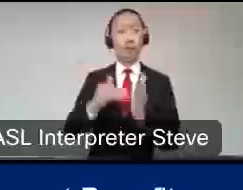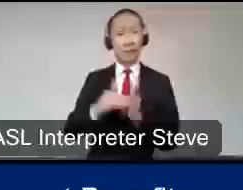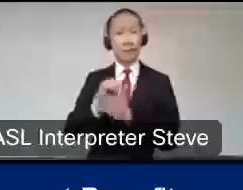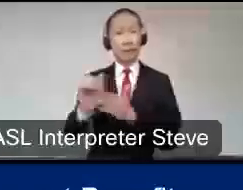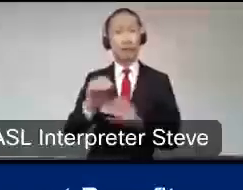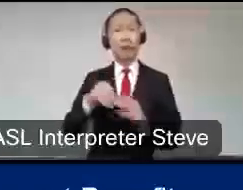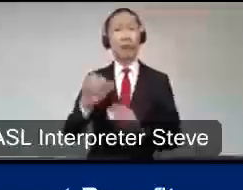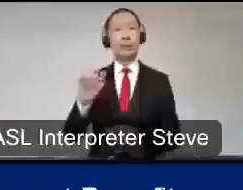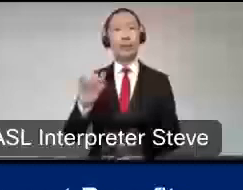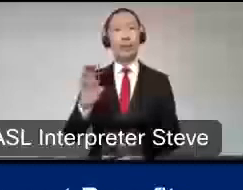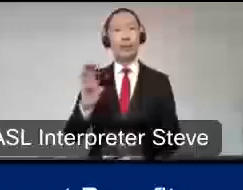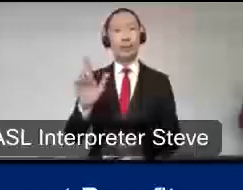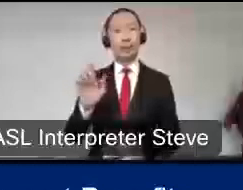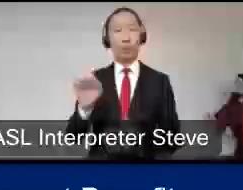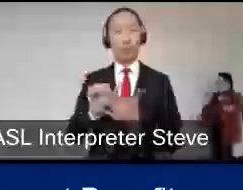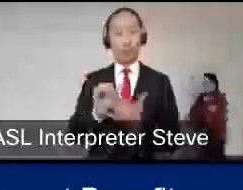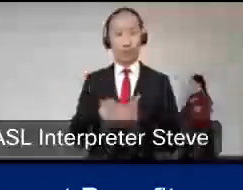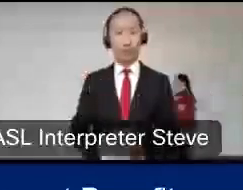ABLE account. Next slide.